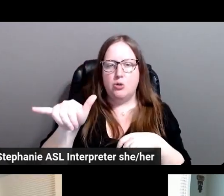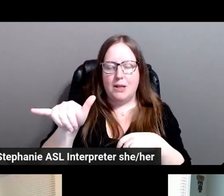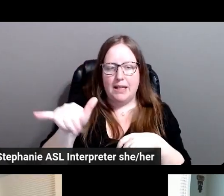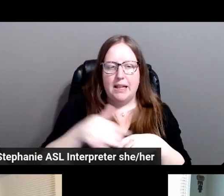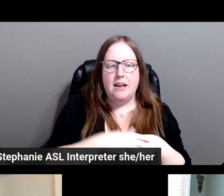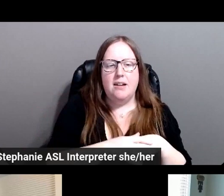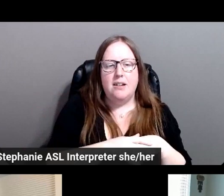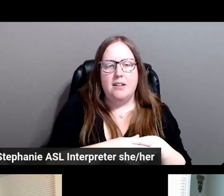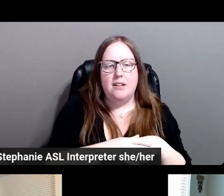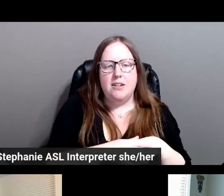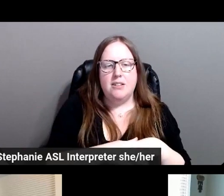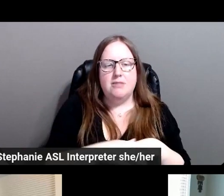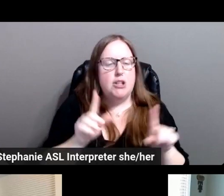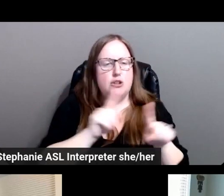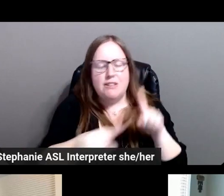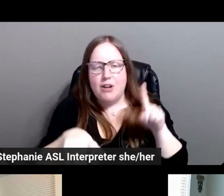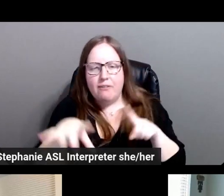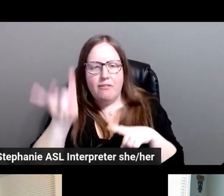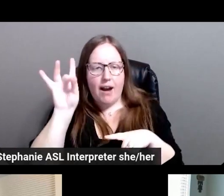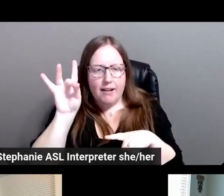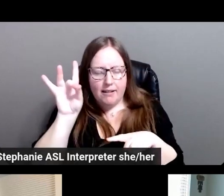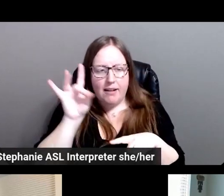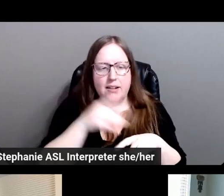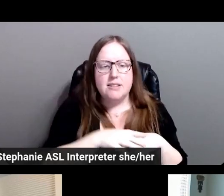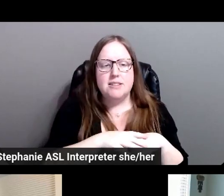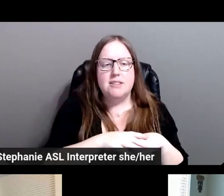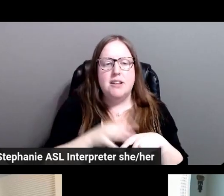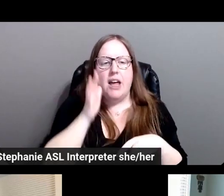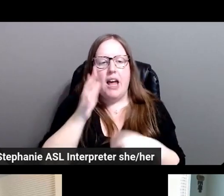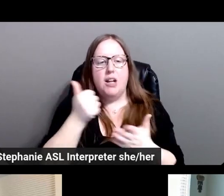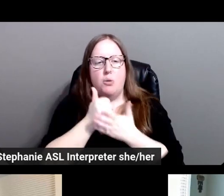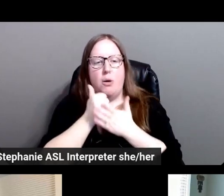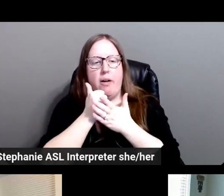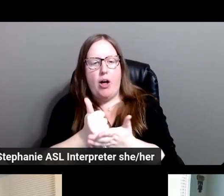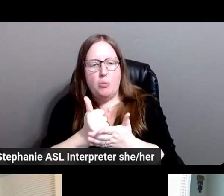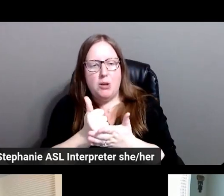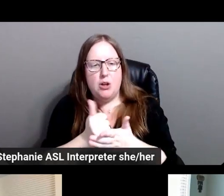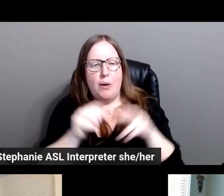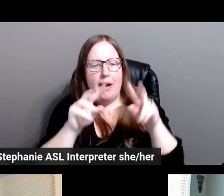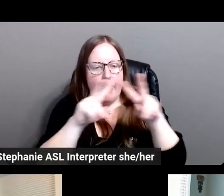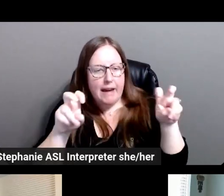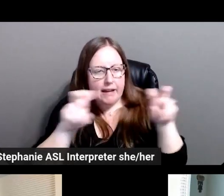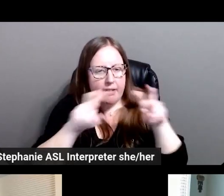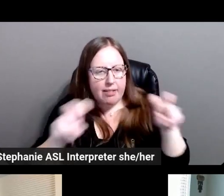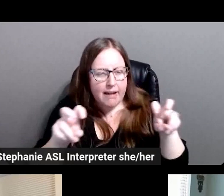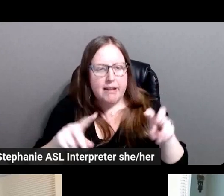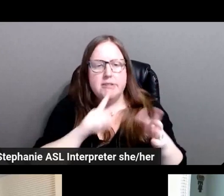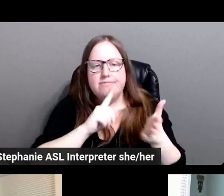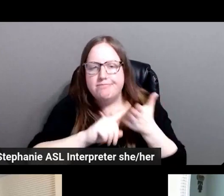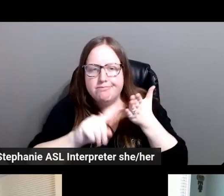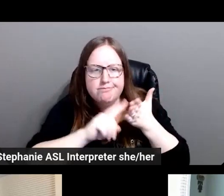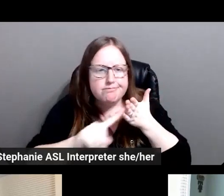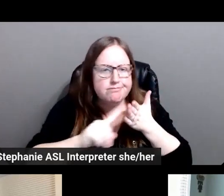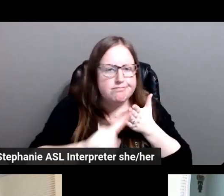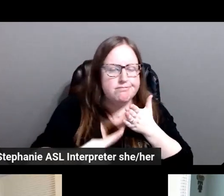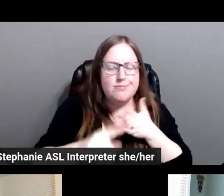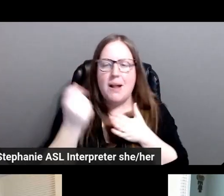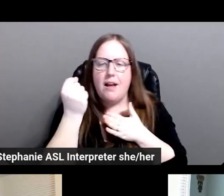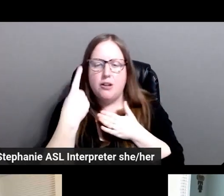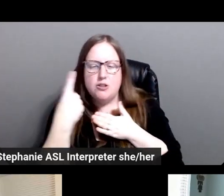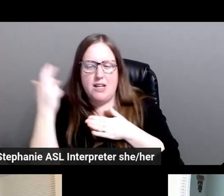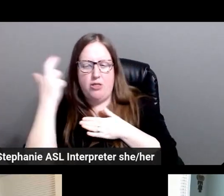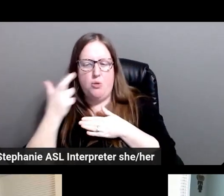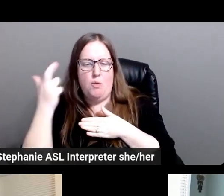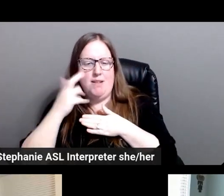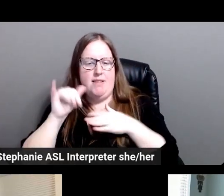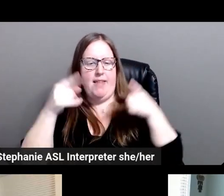generating various findings. And then from there, it'll help you, analyze, investigate, and understand the root cause.